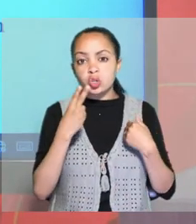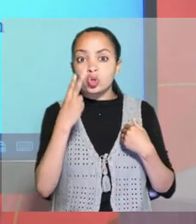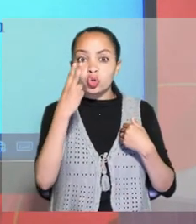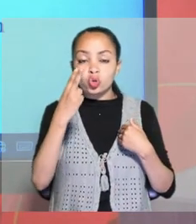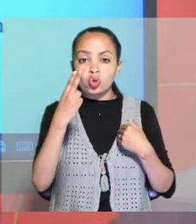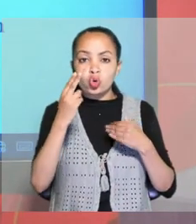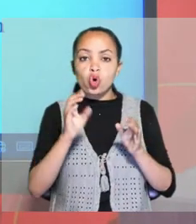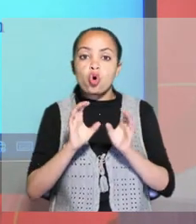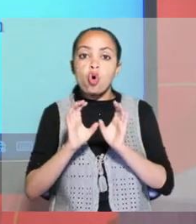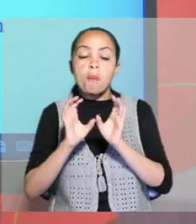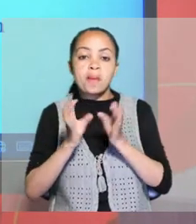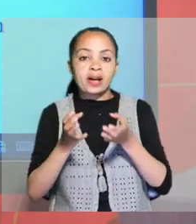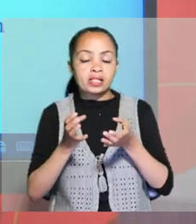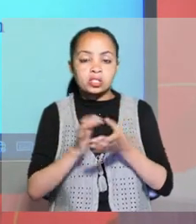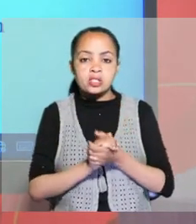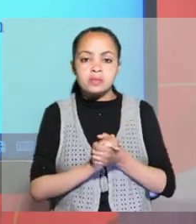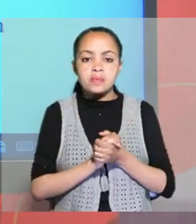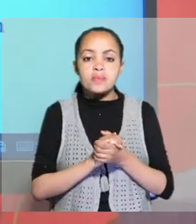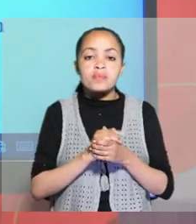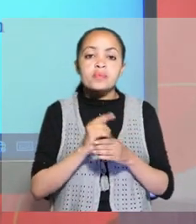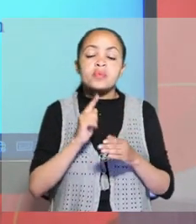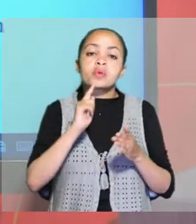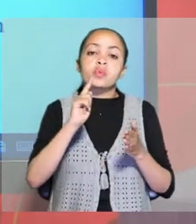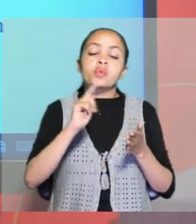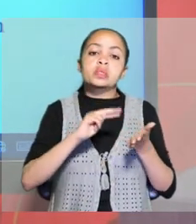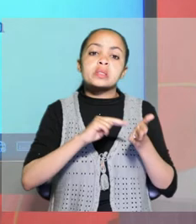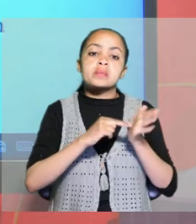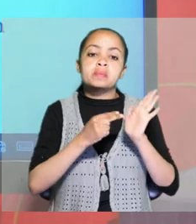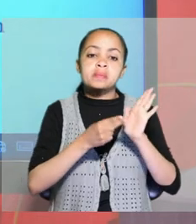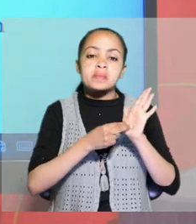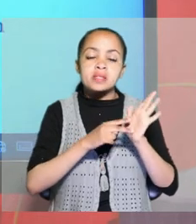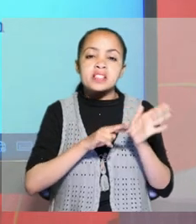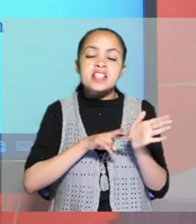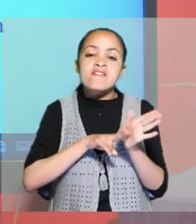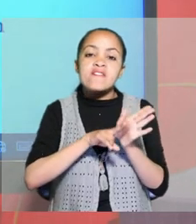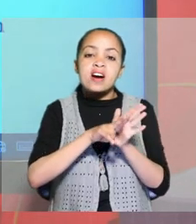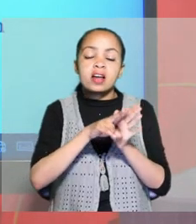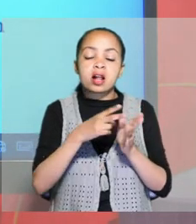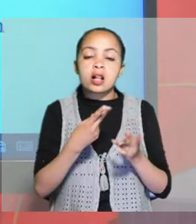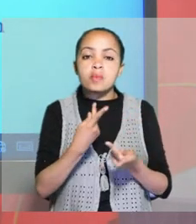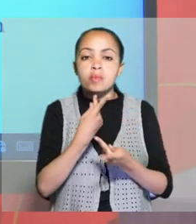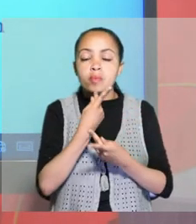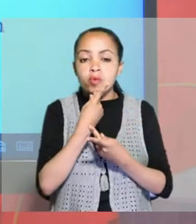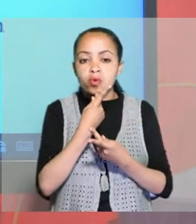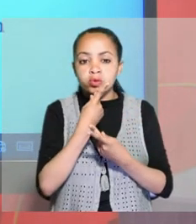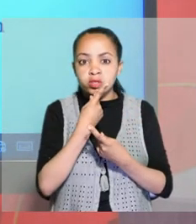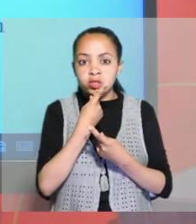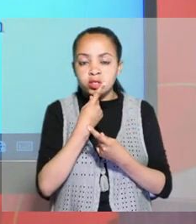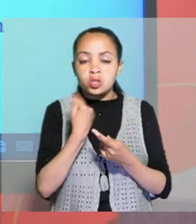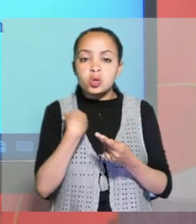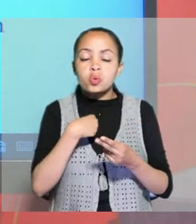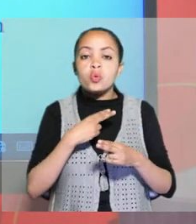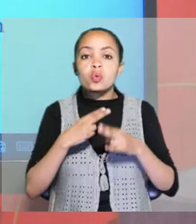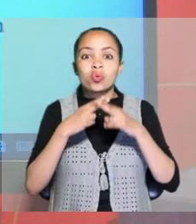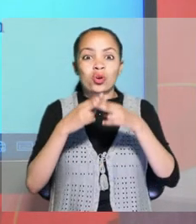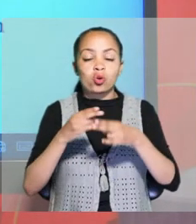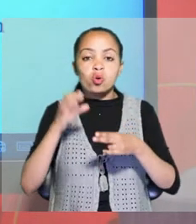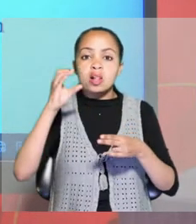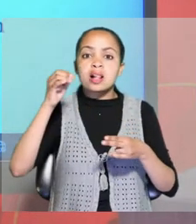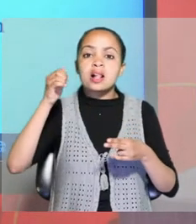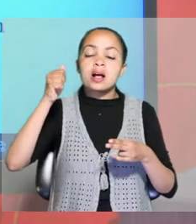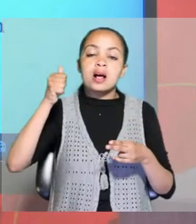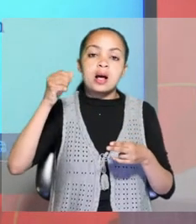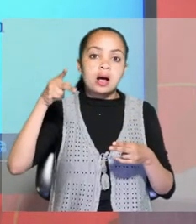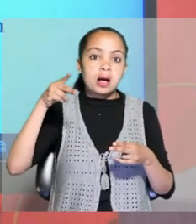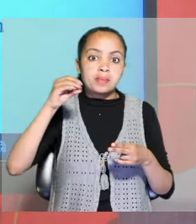components, which is viral protein, which we call capsid,